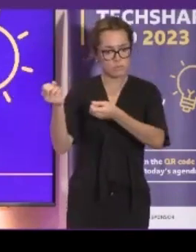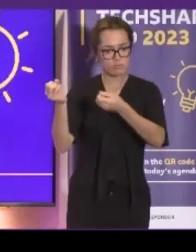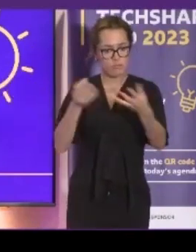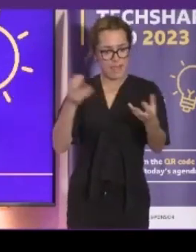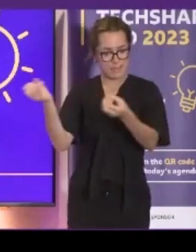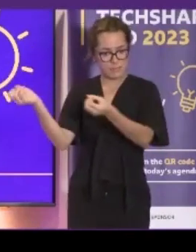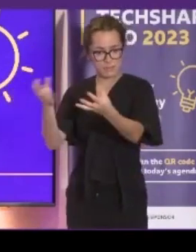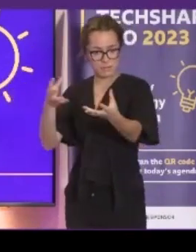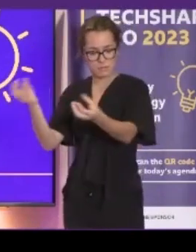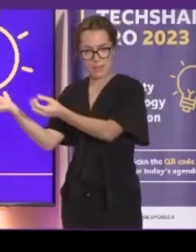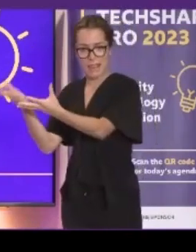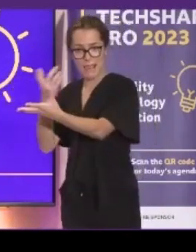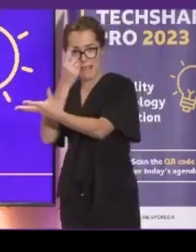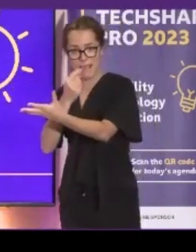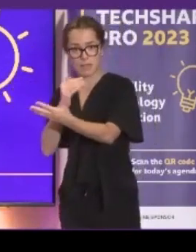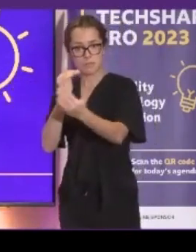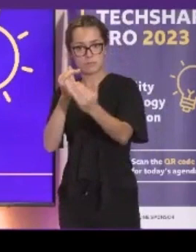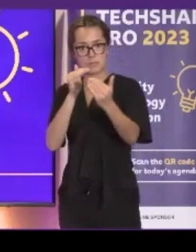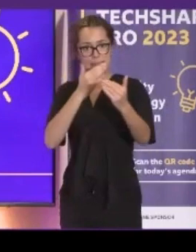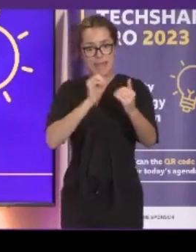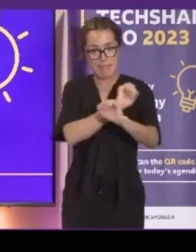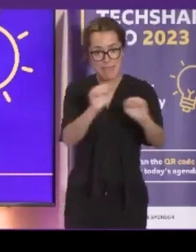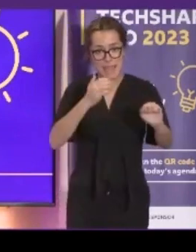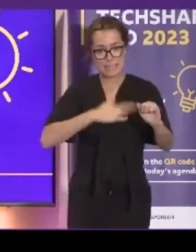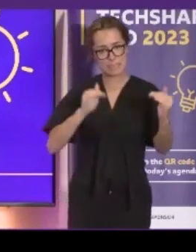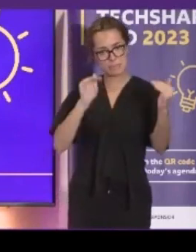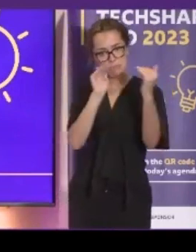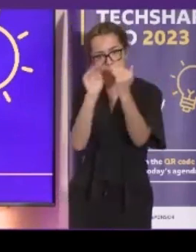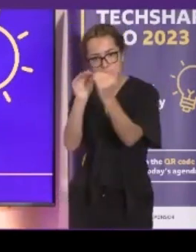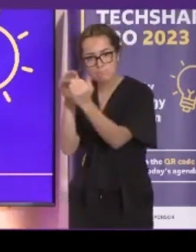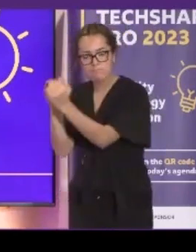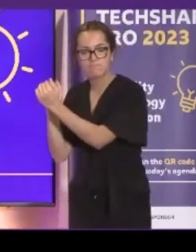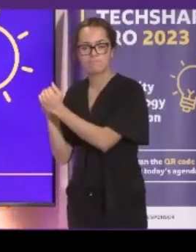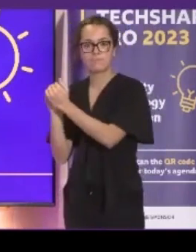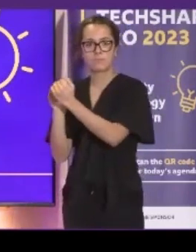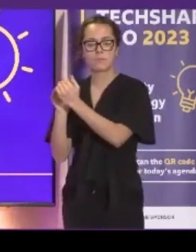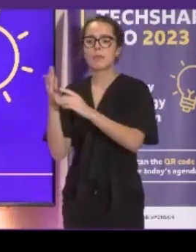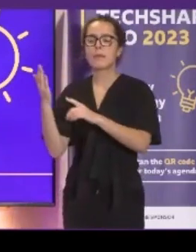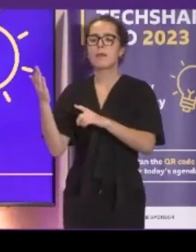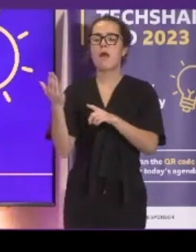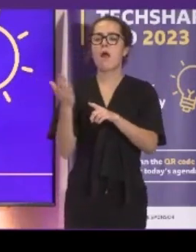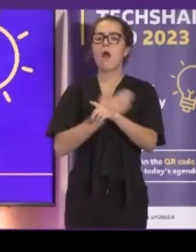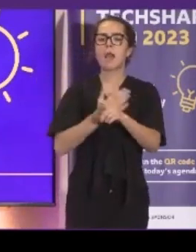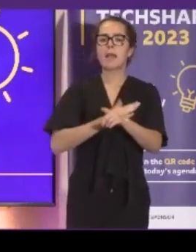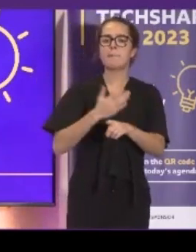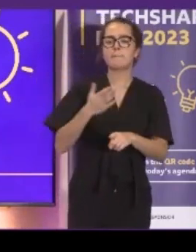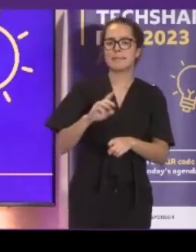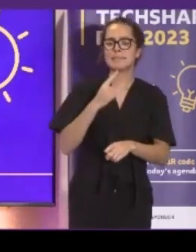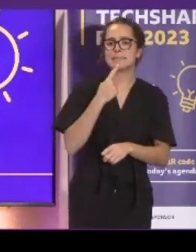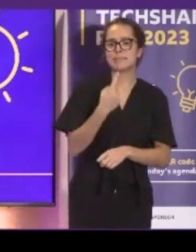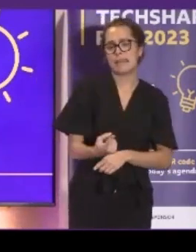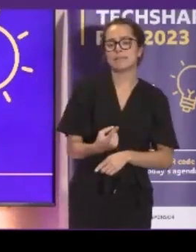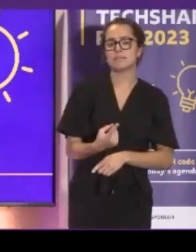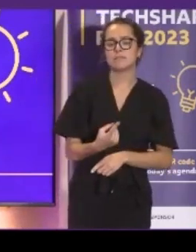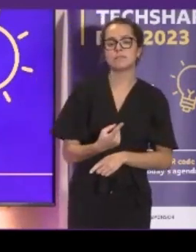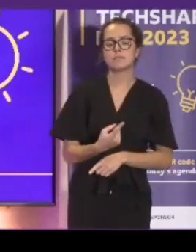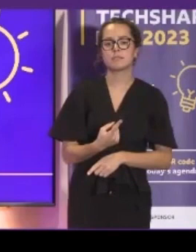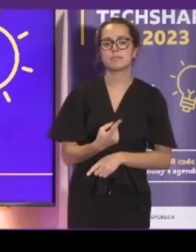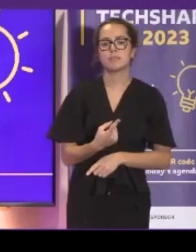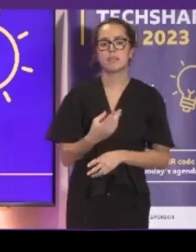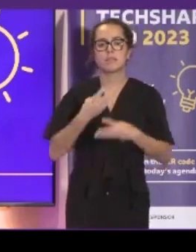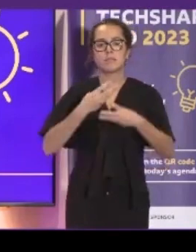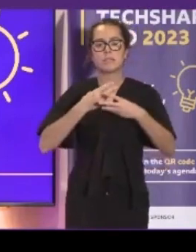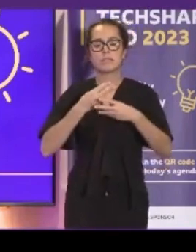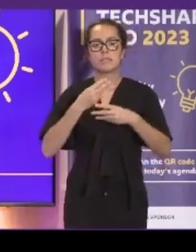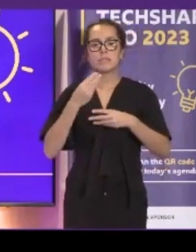fit their needs. And I think the key thing, and it's been touched upon earlier today as well, is that some things can